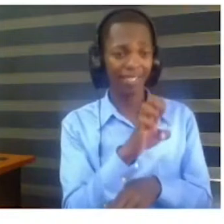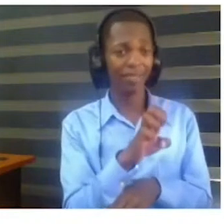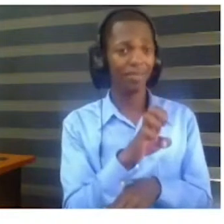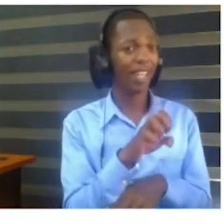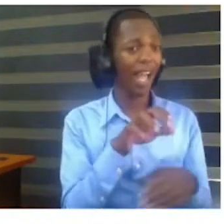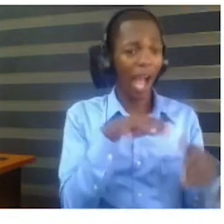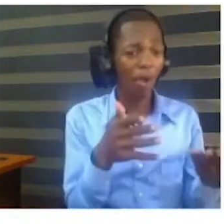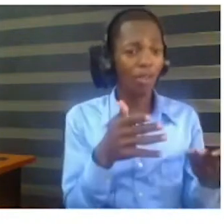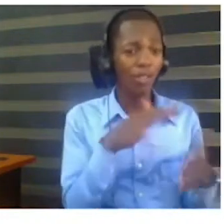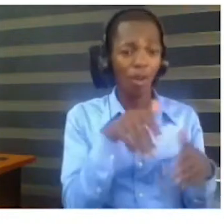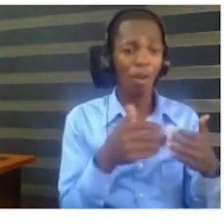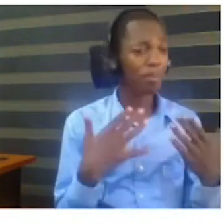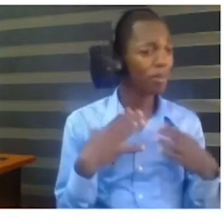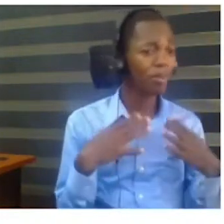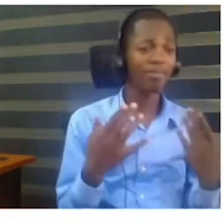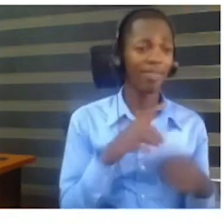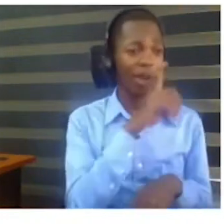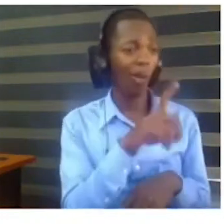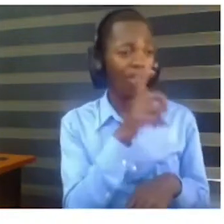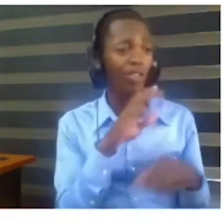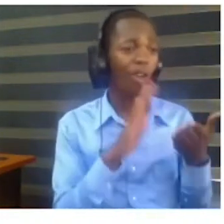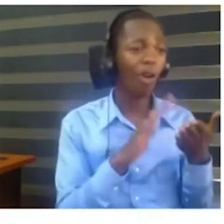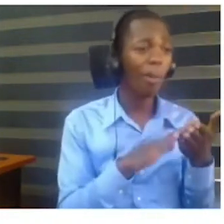have questions? Any comments?